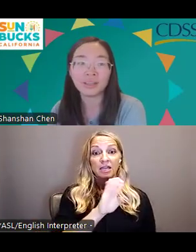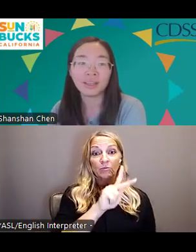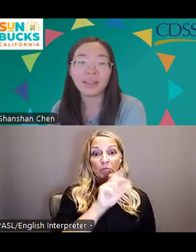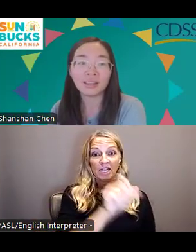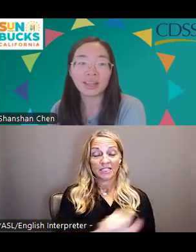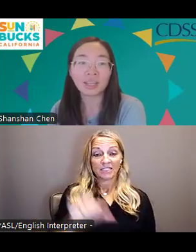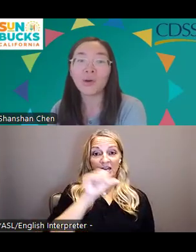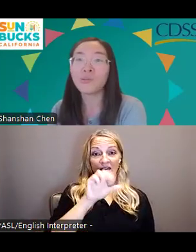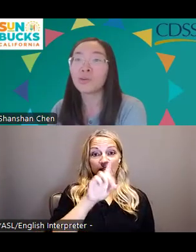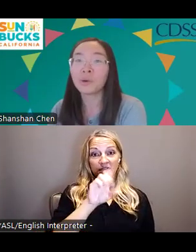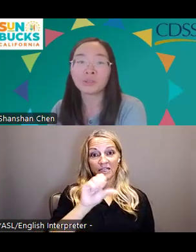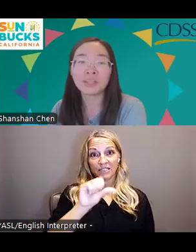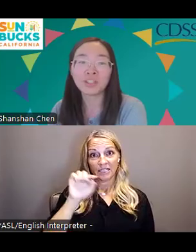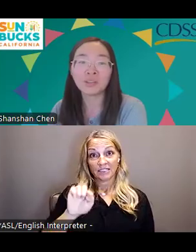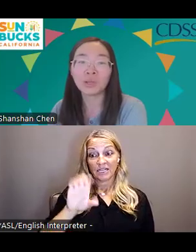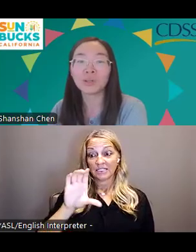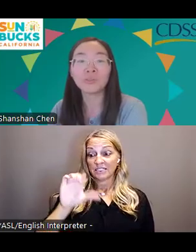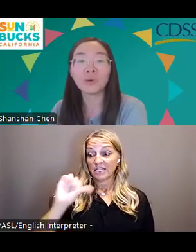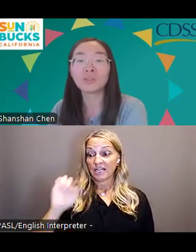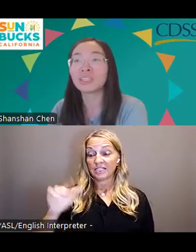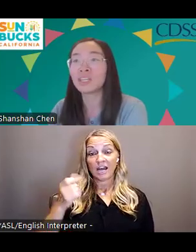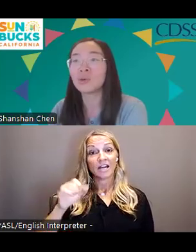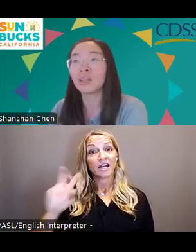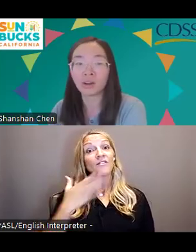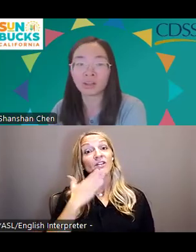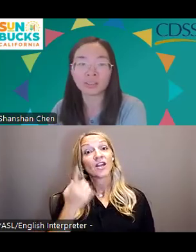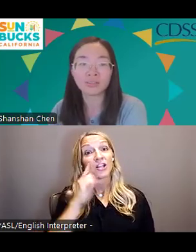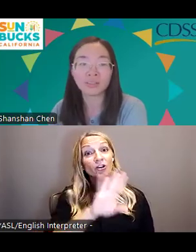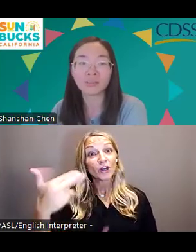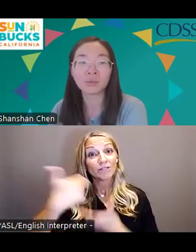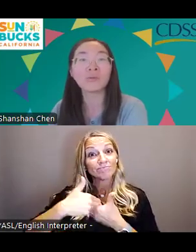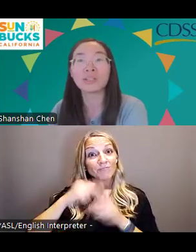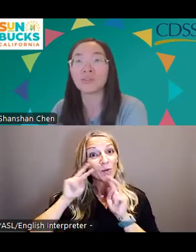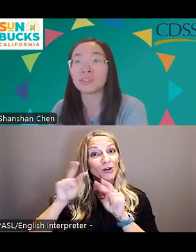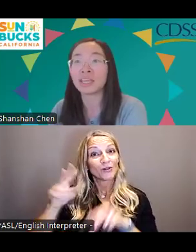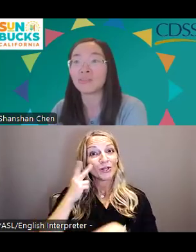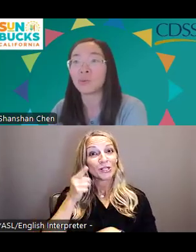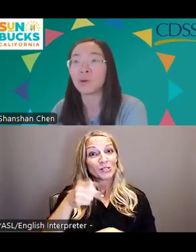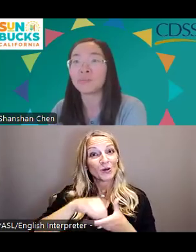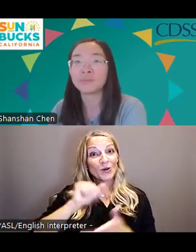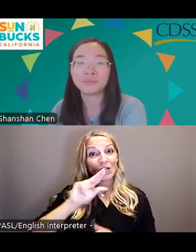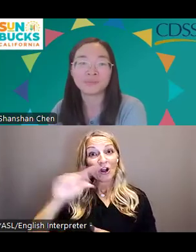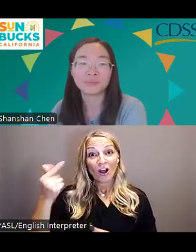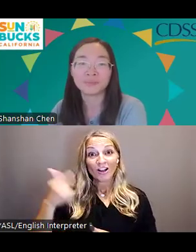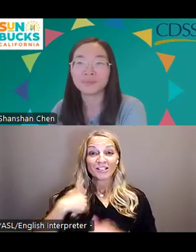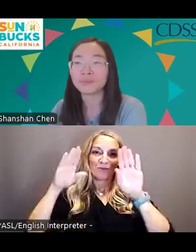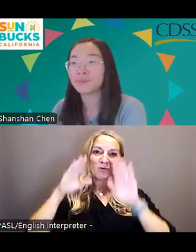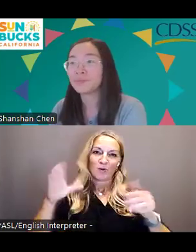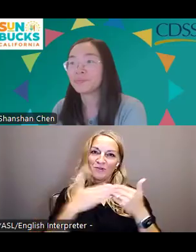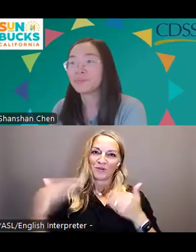sunbox@dss.ca.gov. Thank you all for your participation. We look forward to seeing you in August. Have a great rest of your day, everyone.